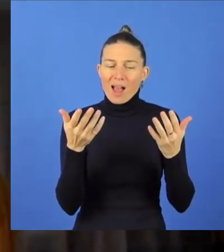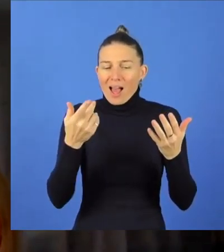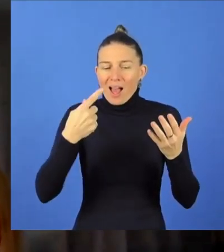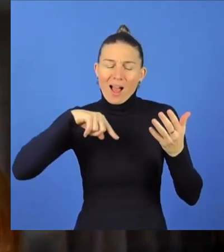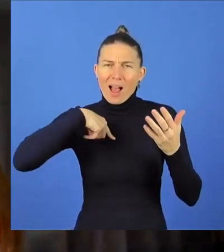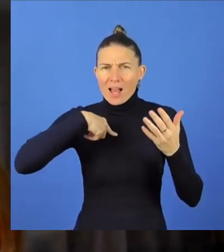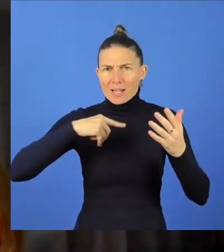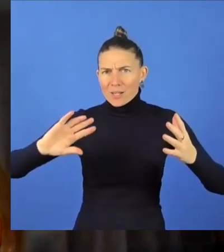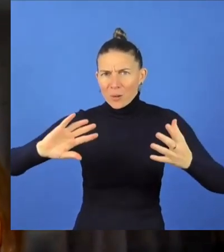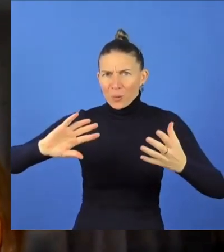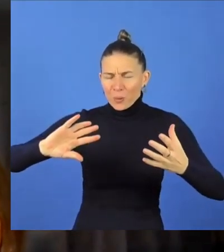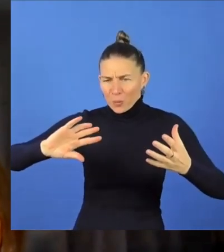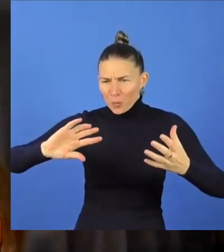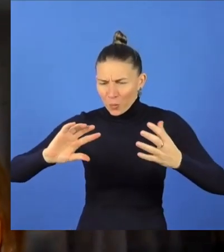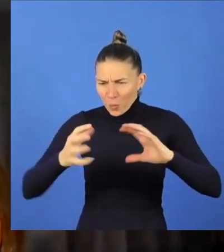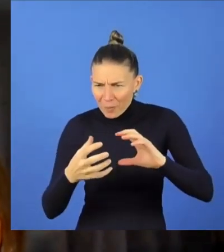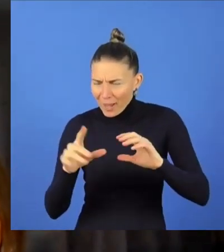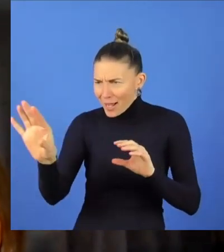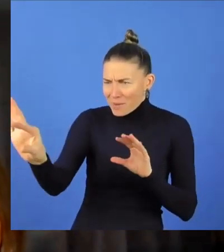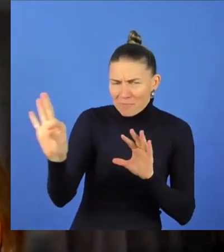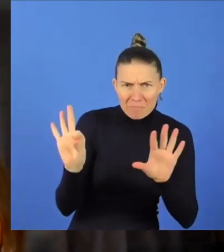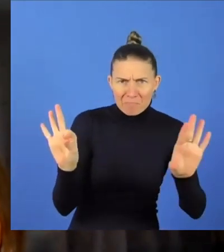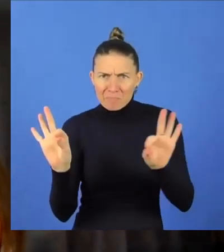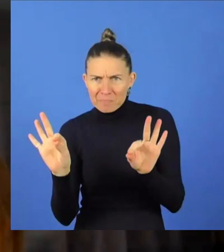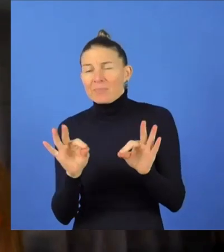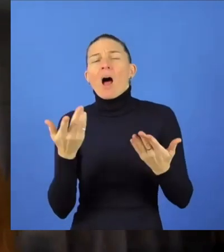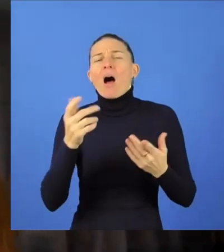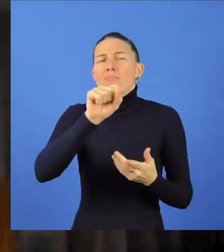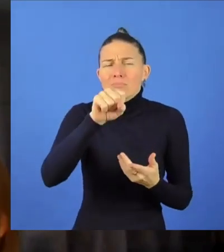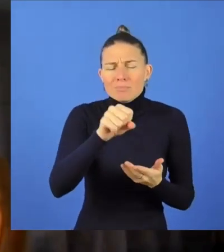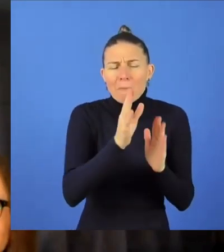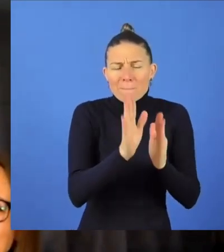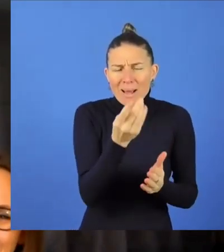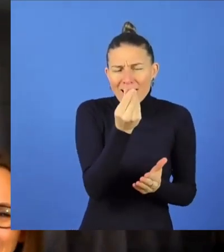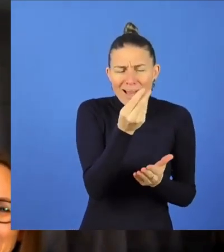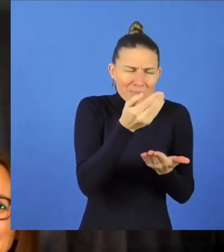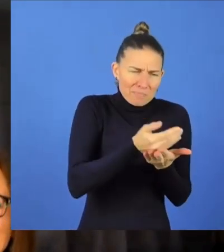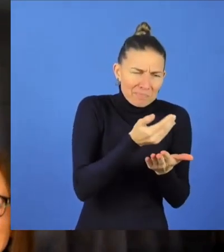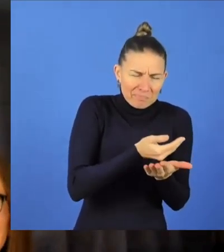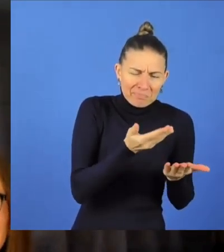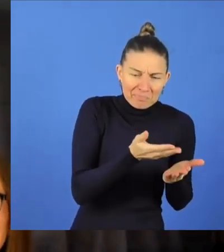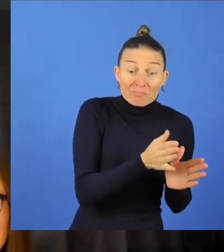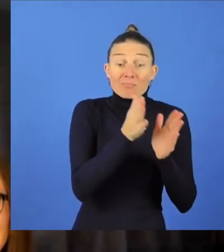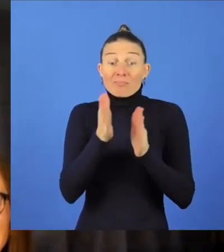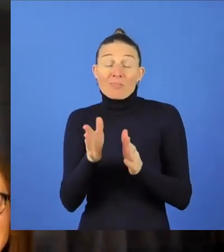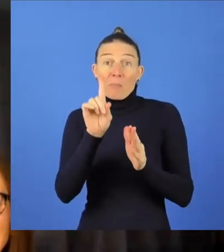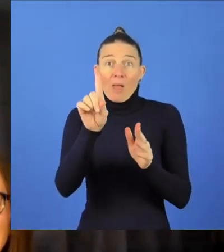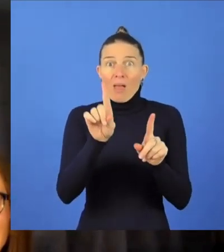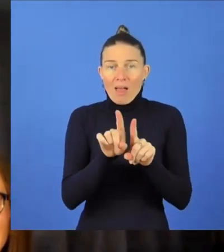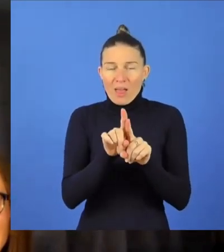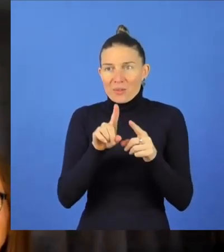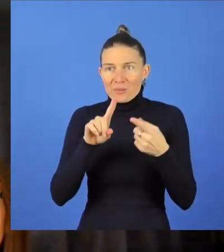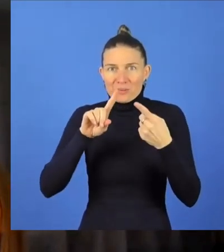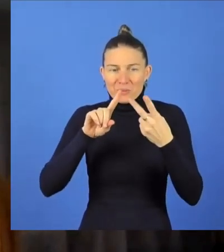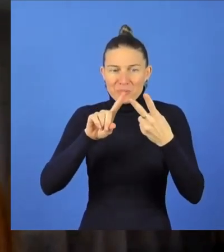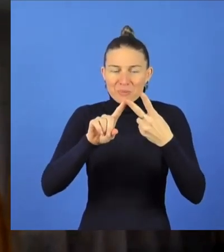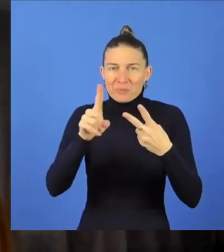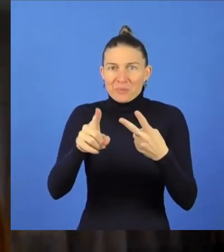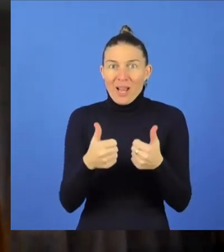point. Second point is things we love, which is gaming. And the best way of a project we can